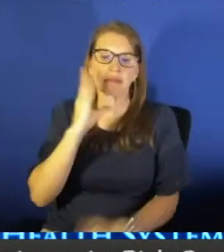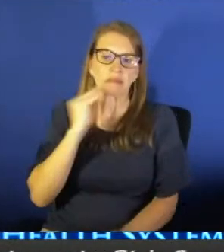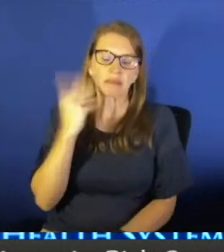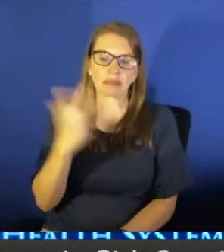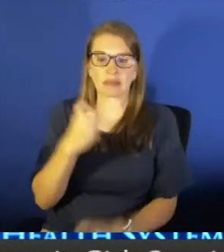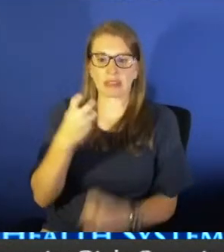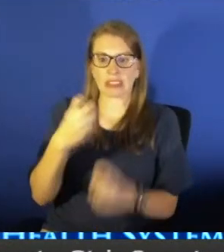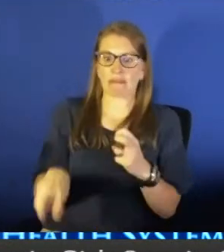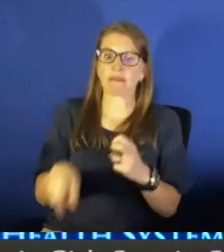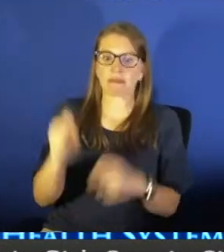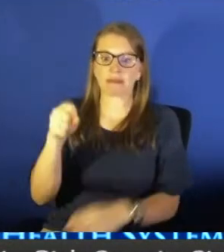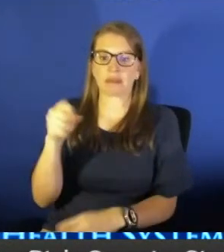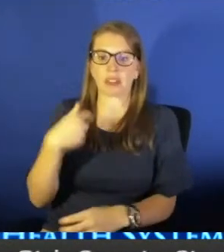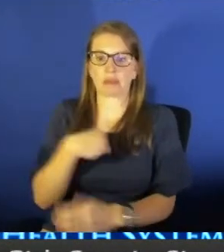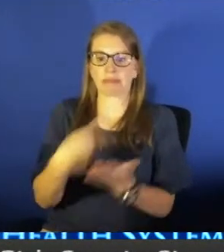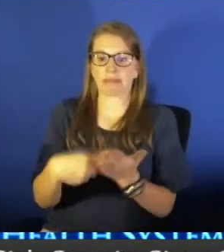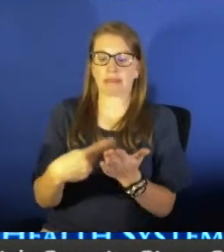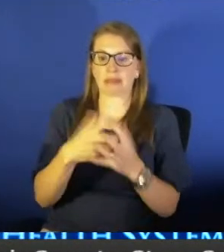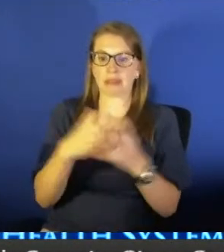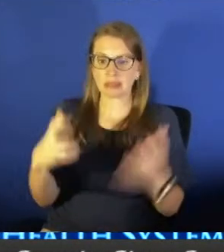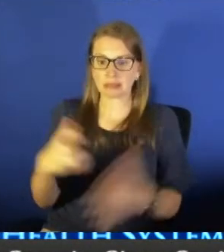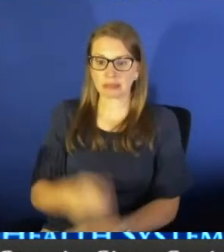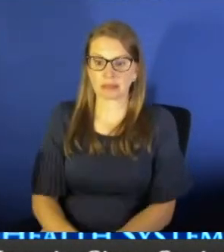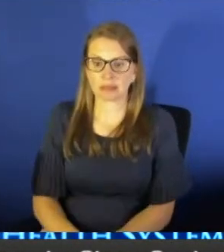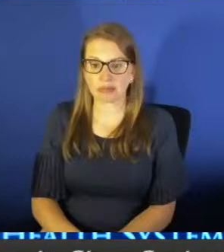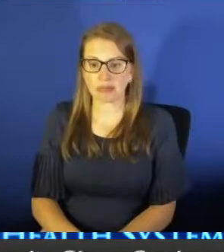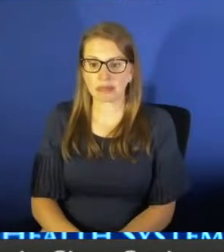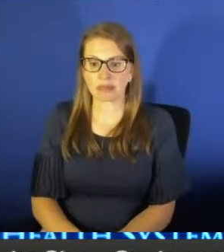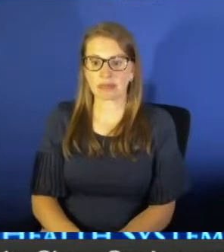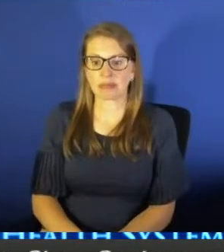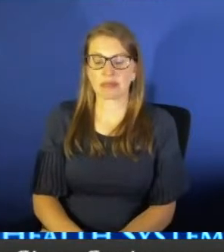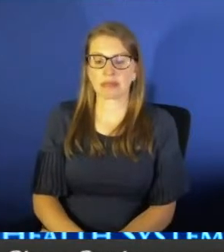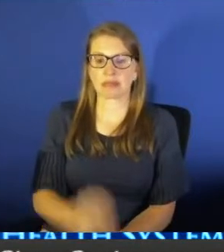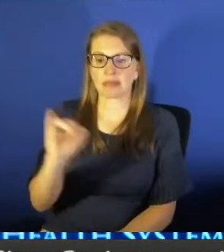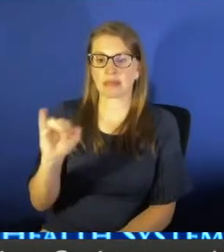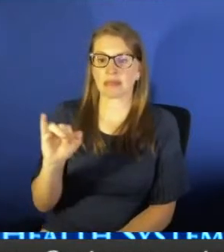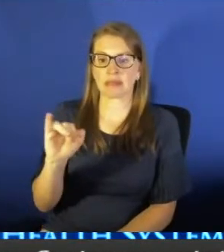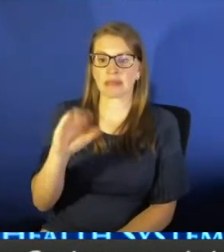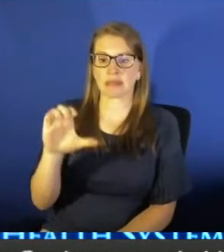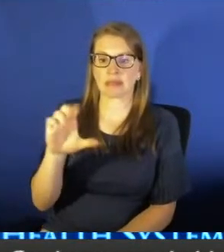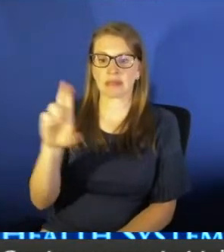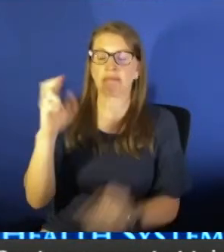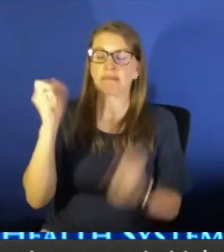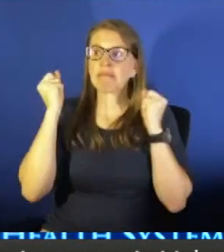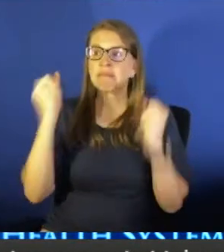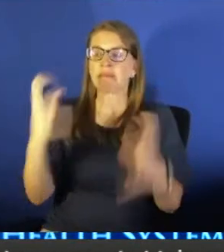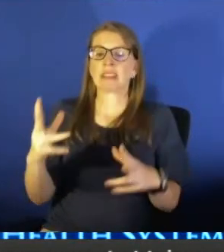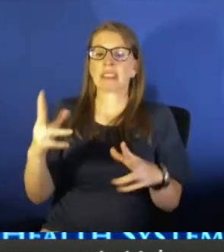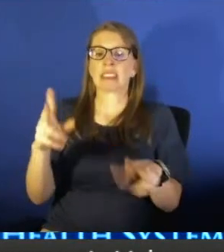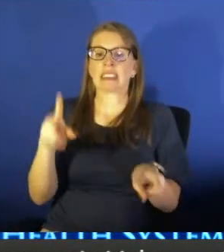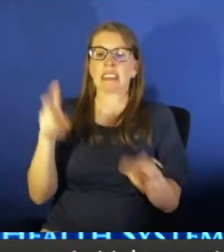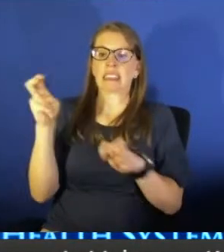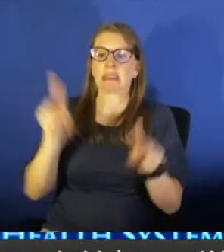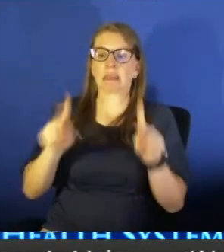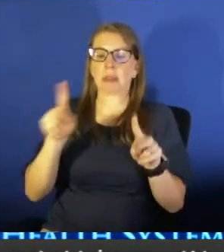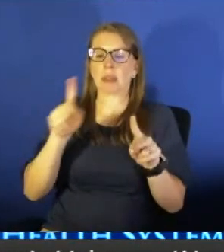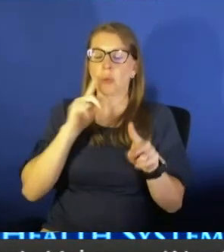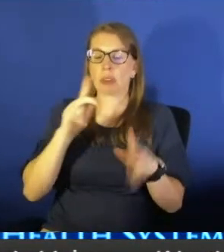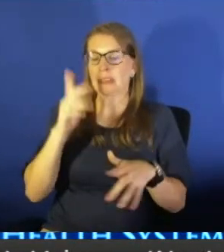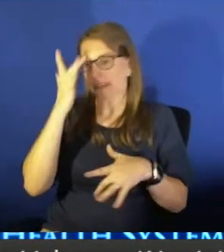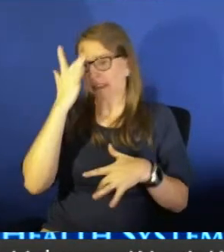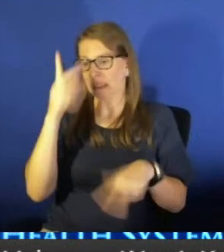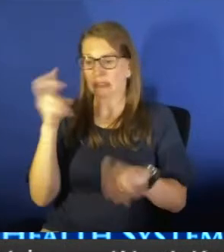We've talked a lot about how difficult it was being in the ICUs with so many sick people that were sick for so long and had such a